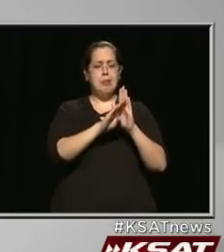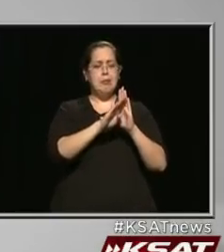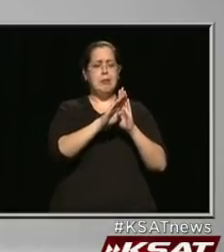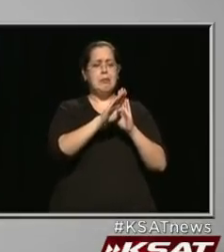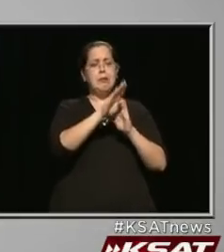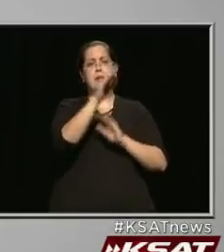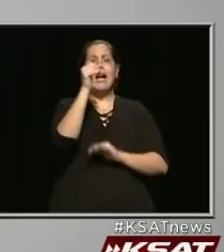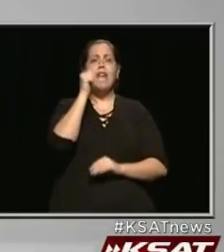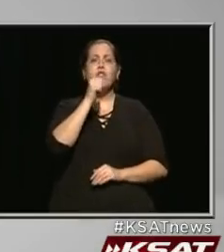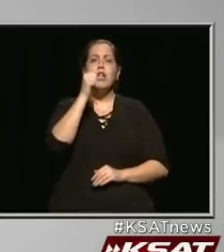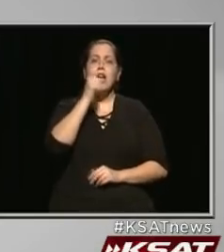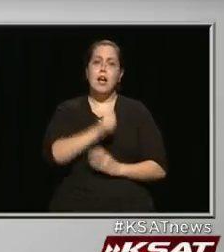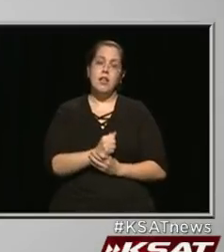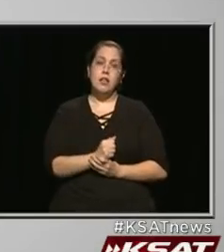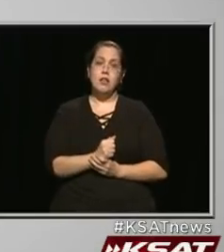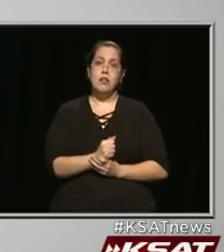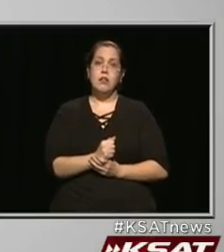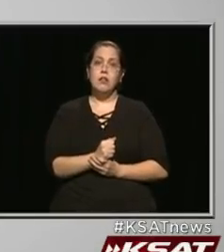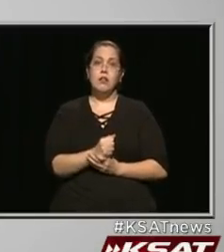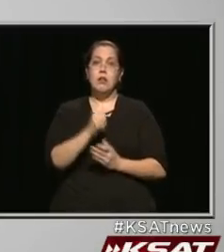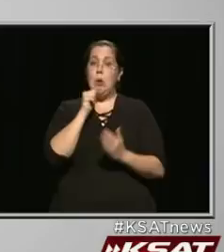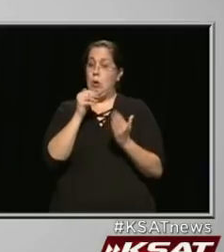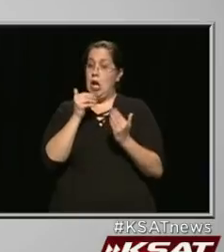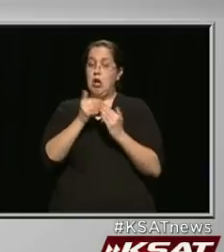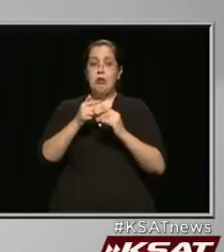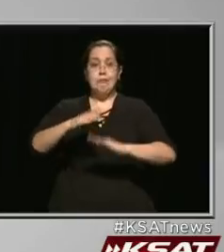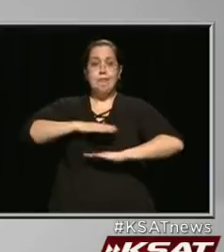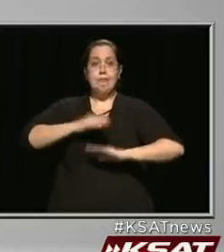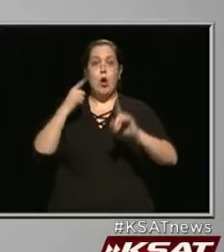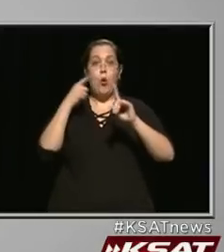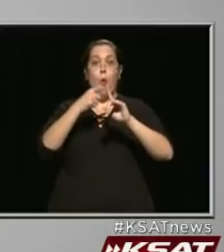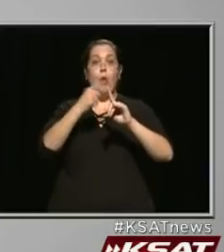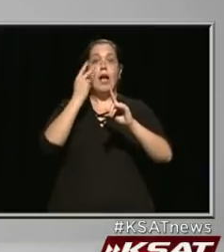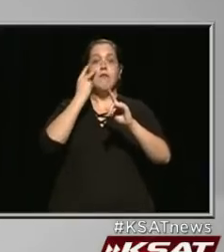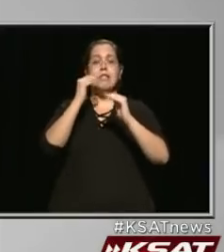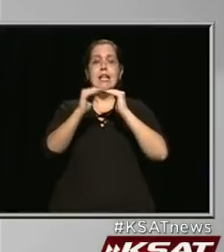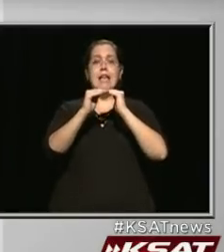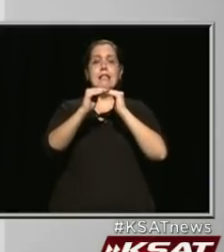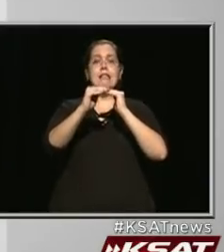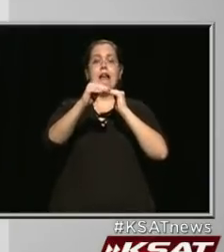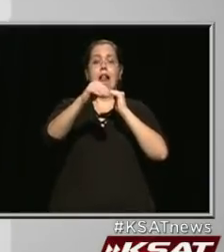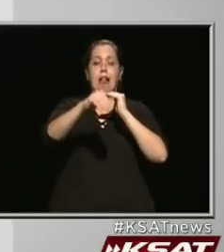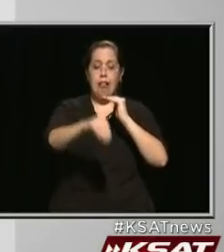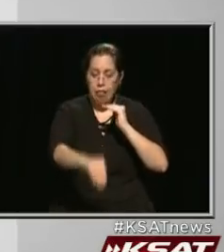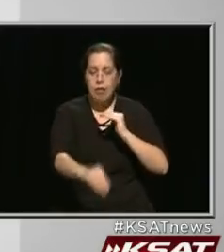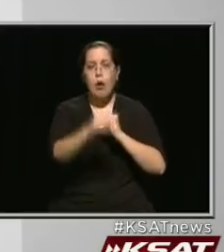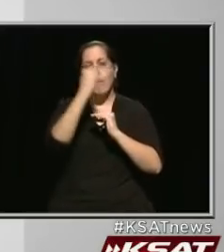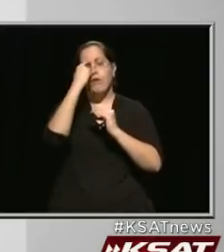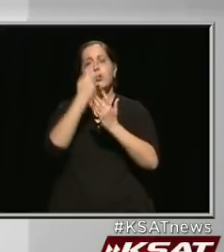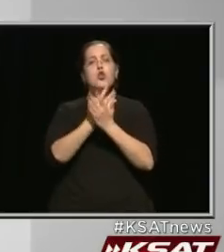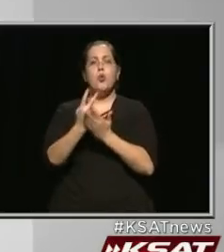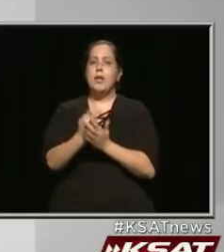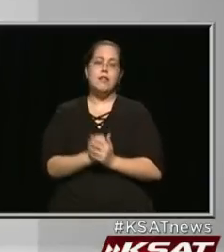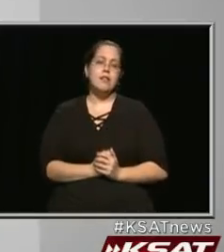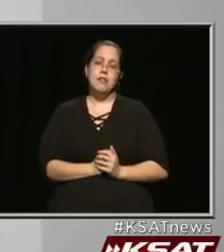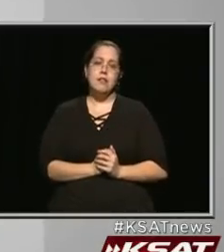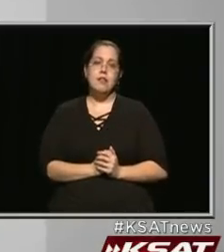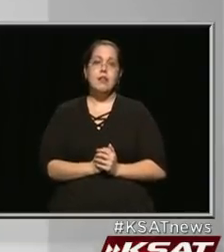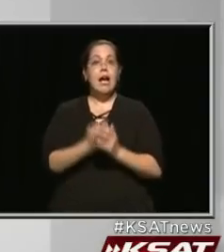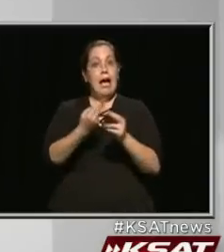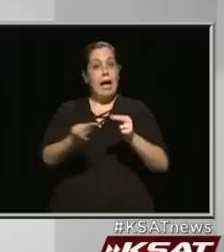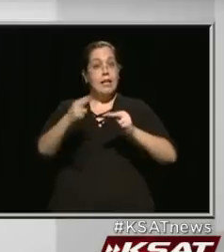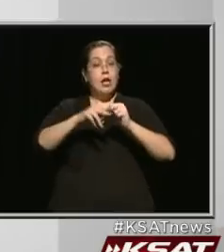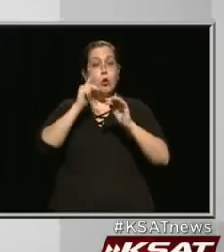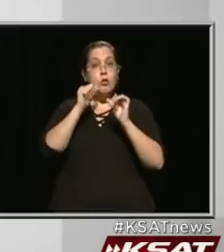pace each day. We're not close at all to meeting our goal of seeing a sustained decline in cases over the next 2 weeks, and the increase